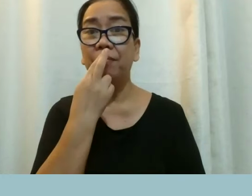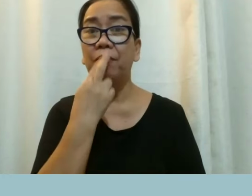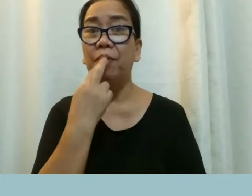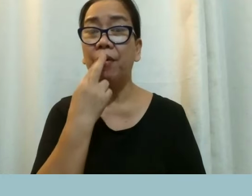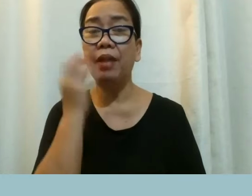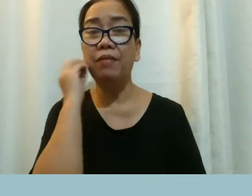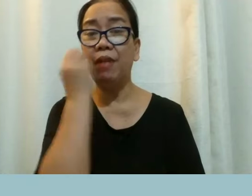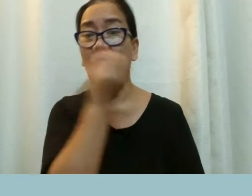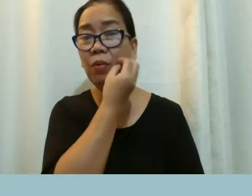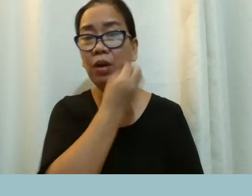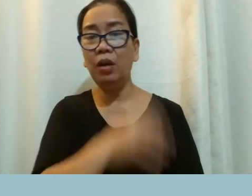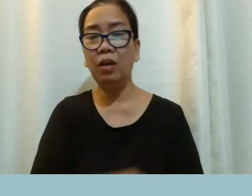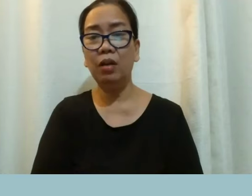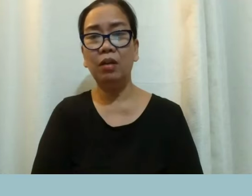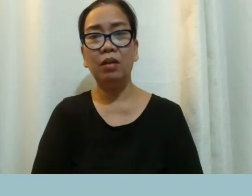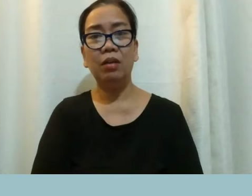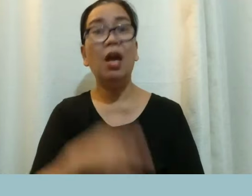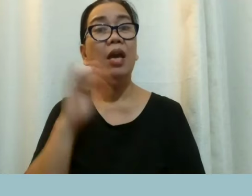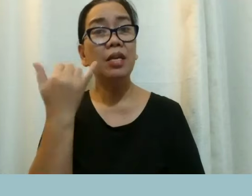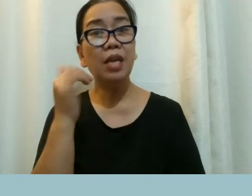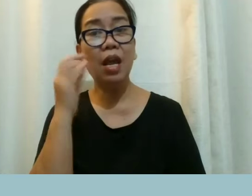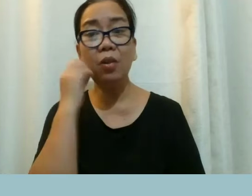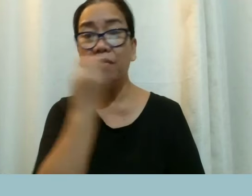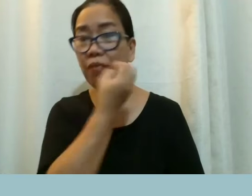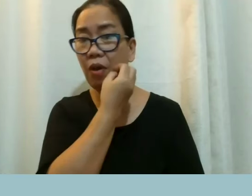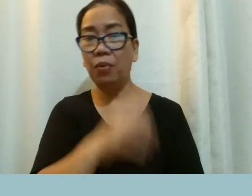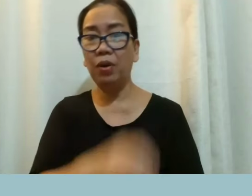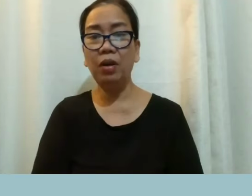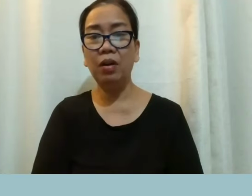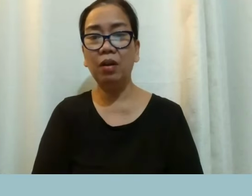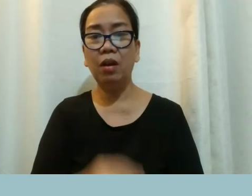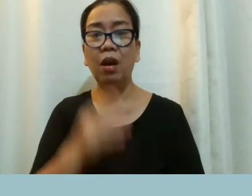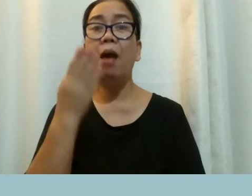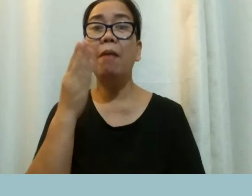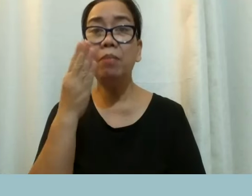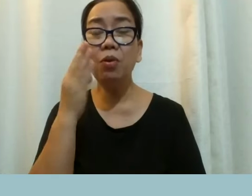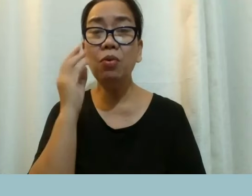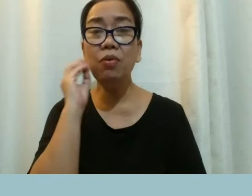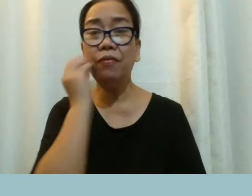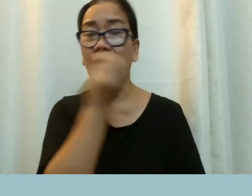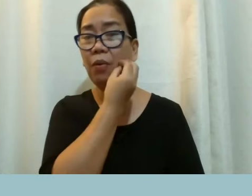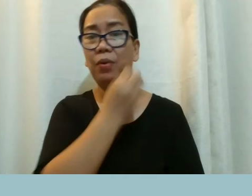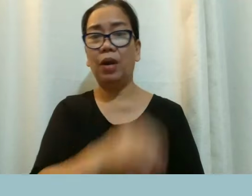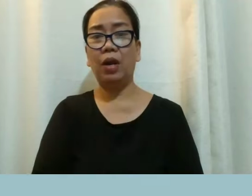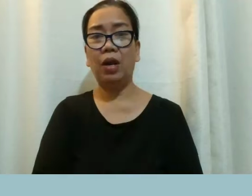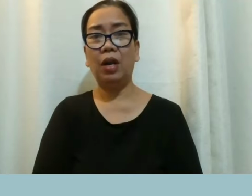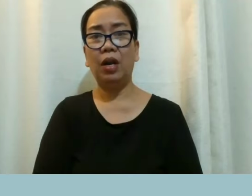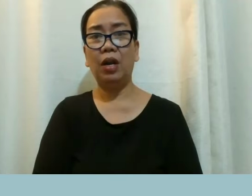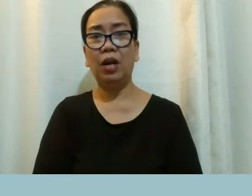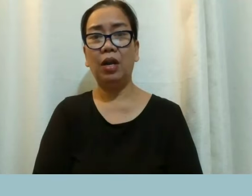have red flower, yellow flower, blue